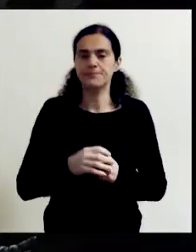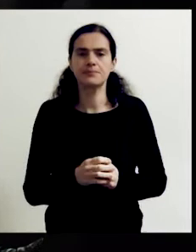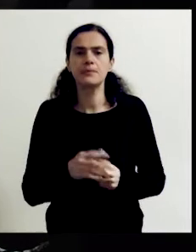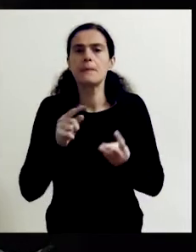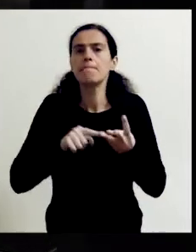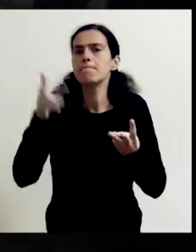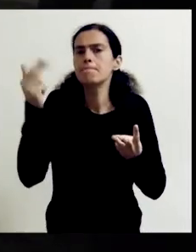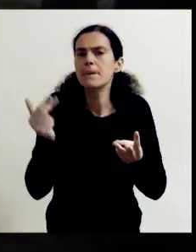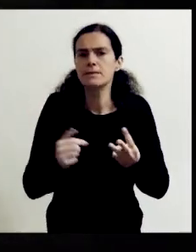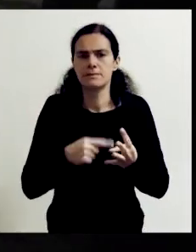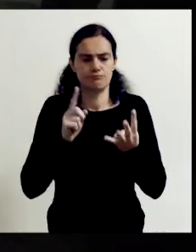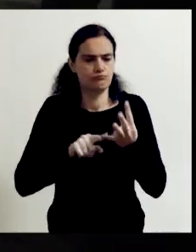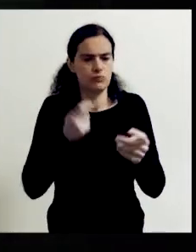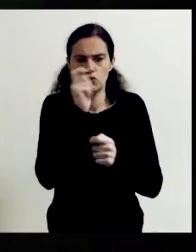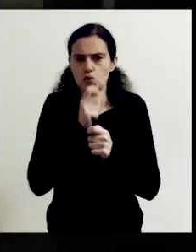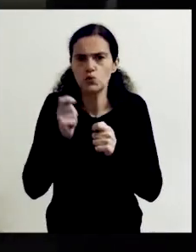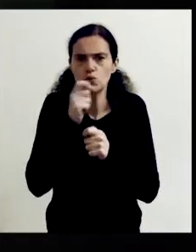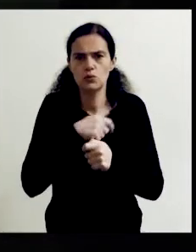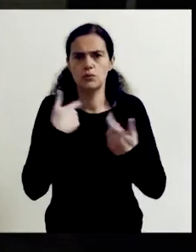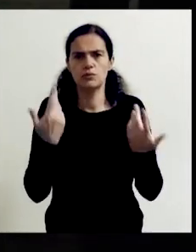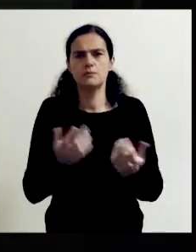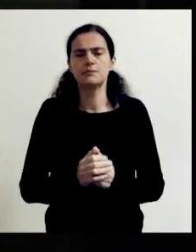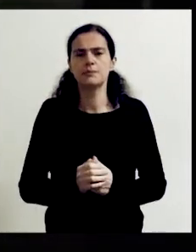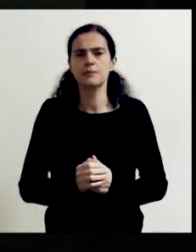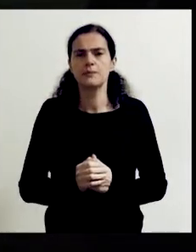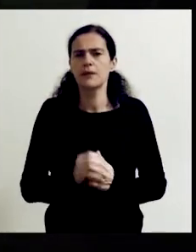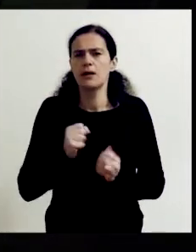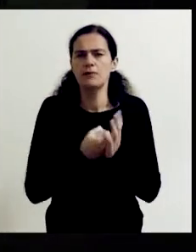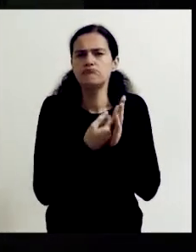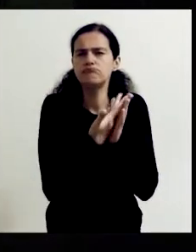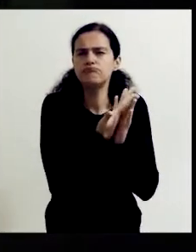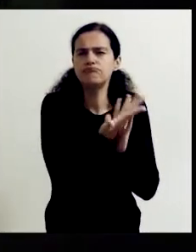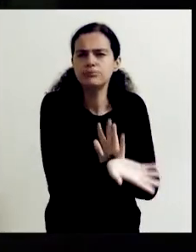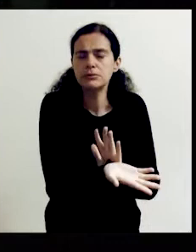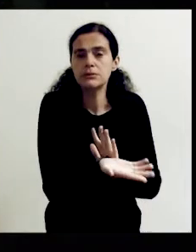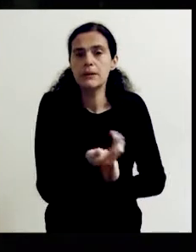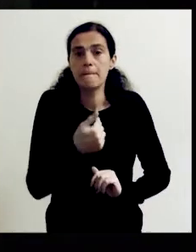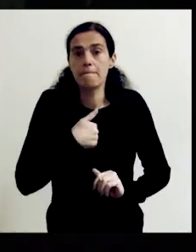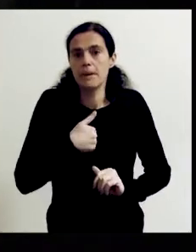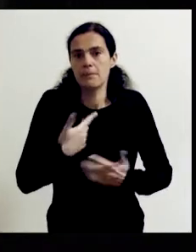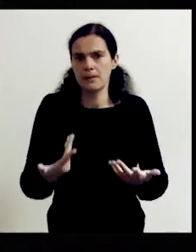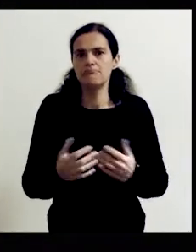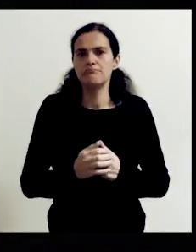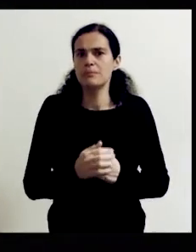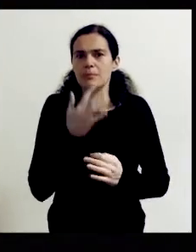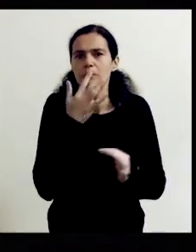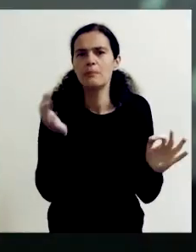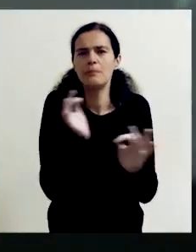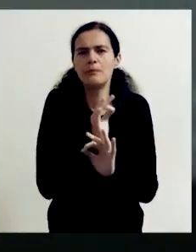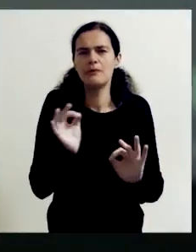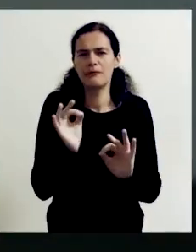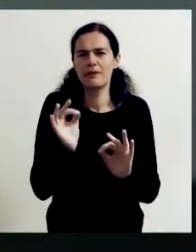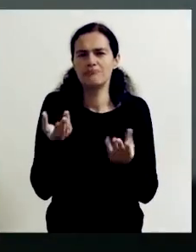behind me, painting, sculpture. So he's in many ways, for me, one of the